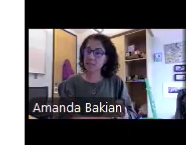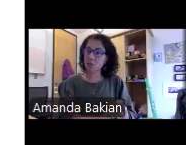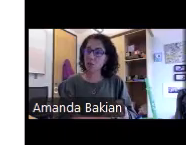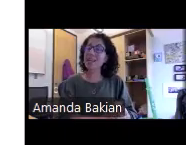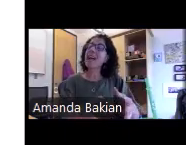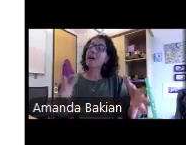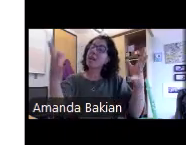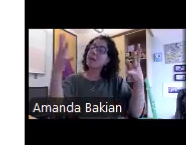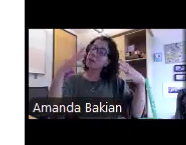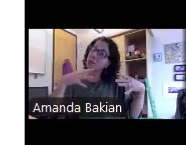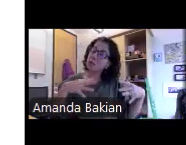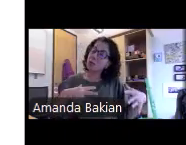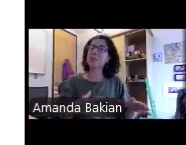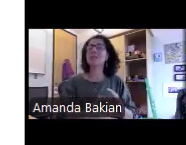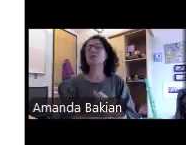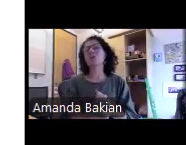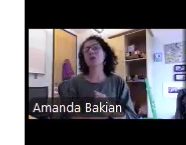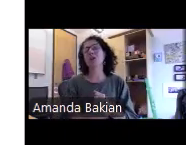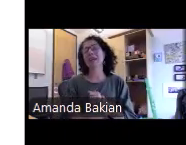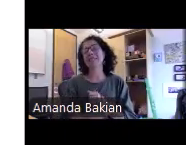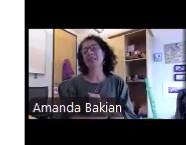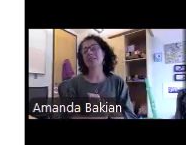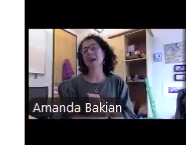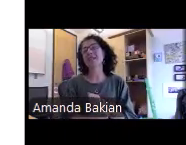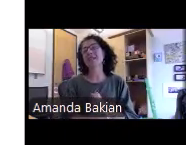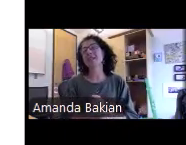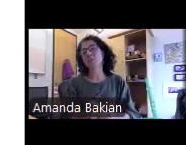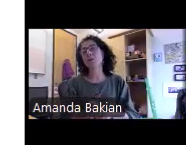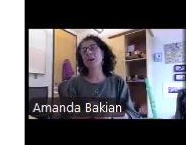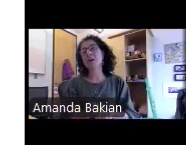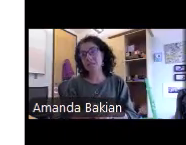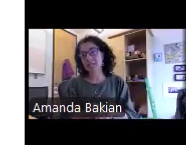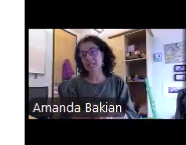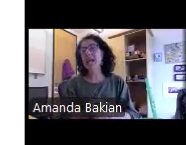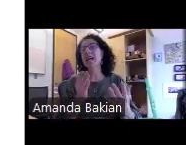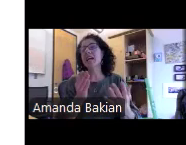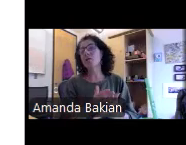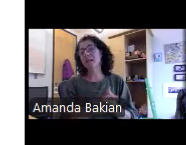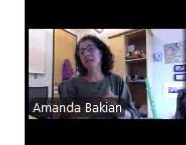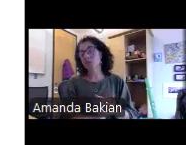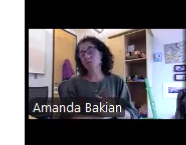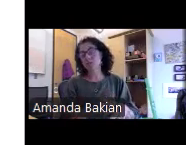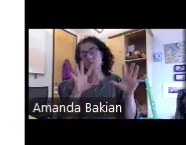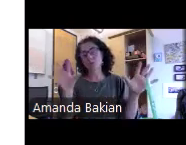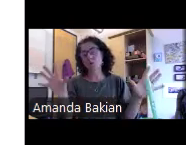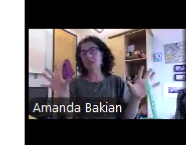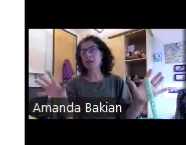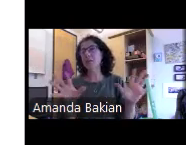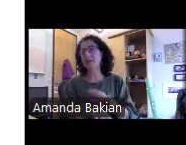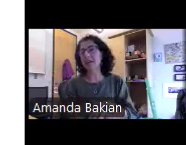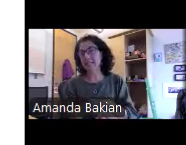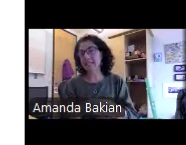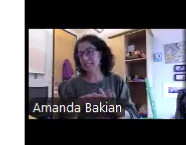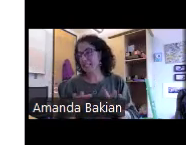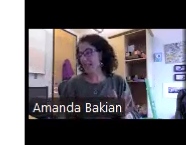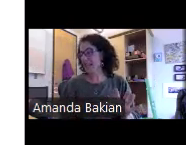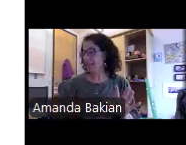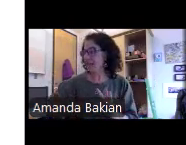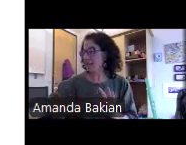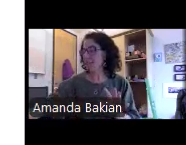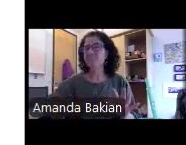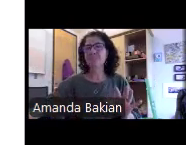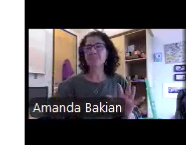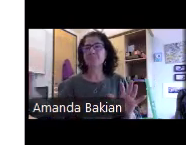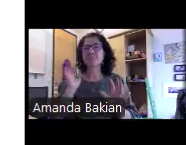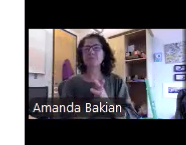not 16-year-olds. And we have a new piece where we are identifying cerebral palsy in 4 and 8-year-olds. We won't talk about that data